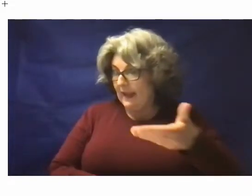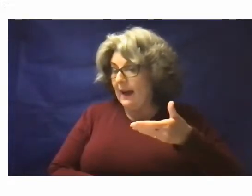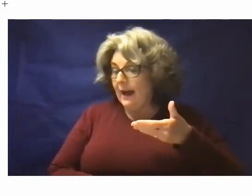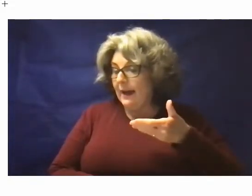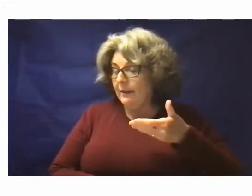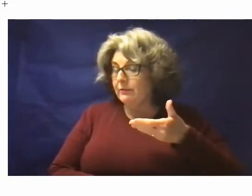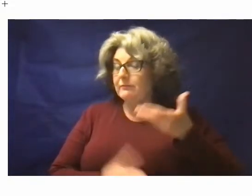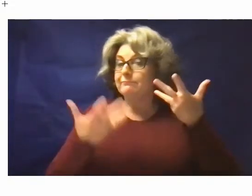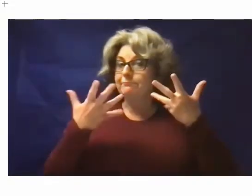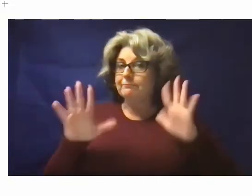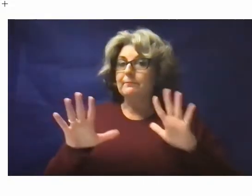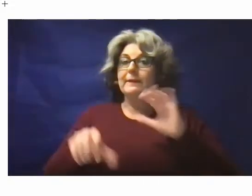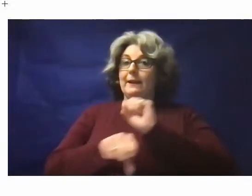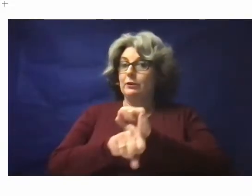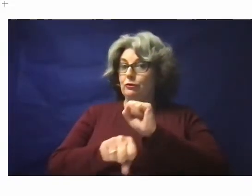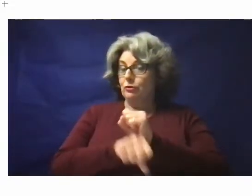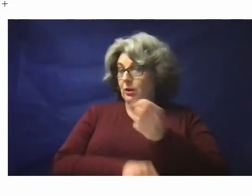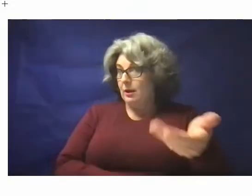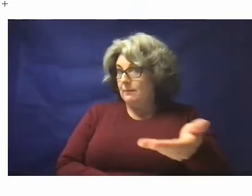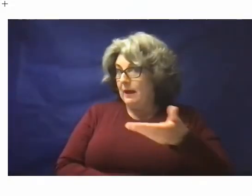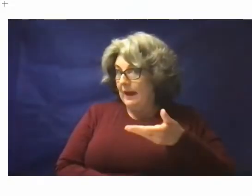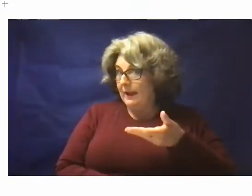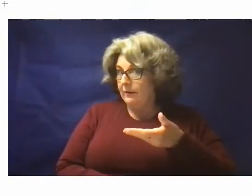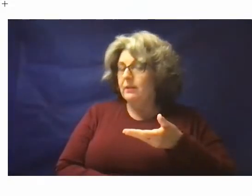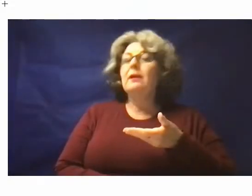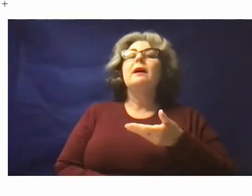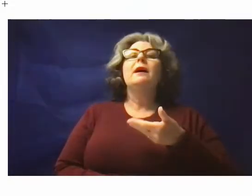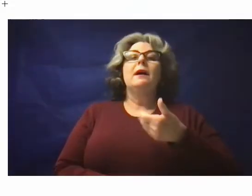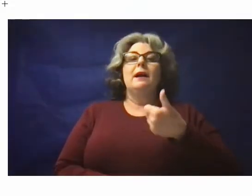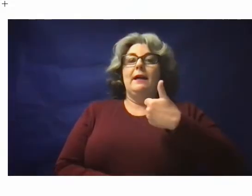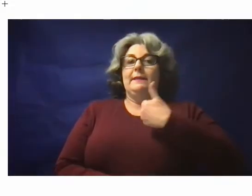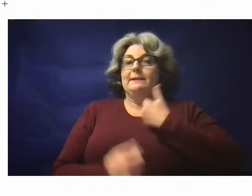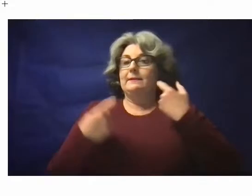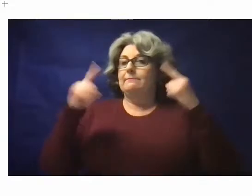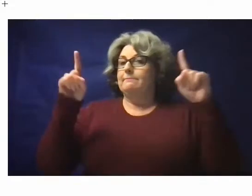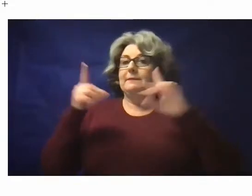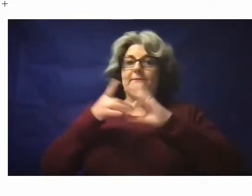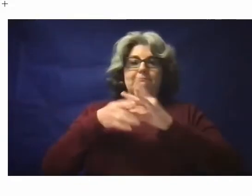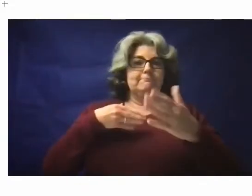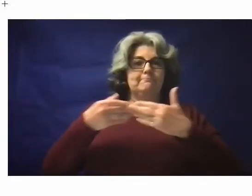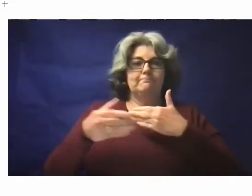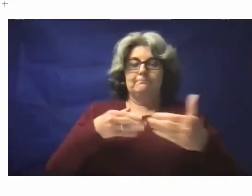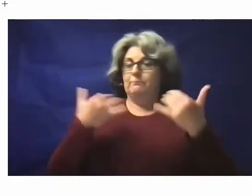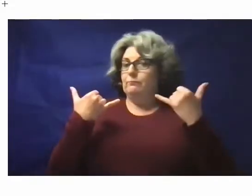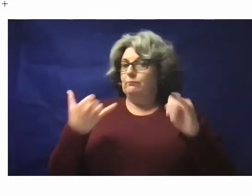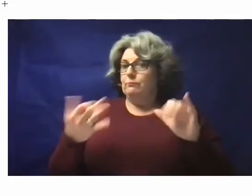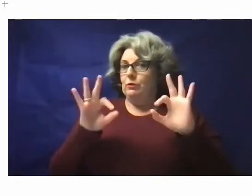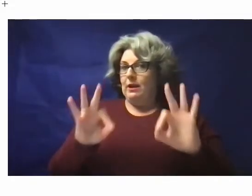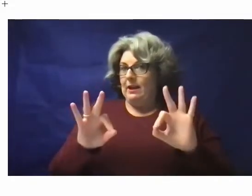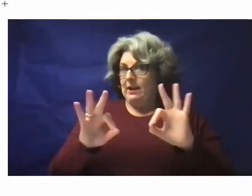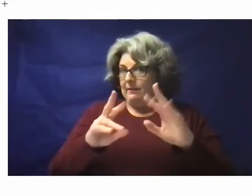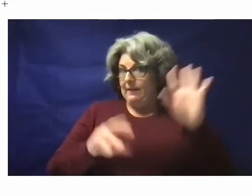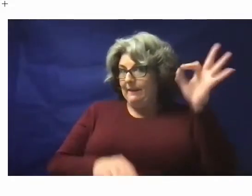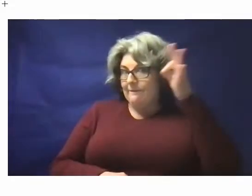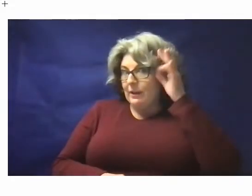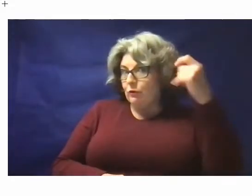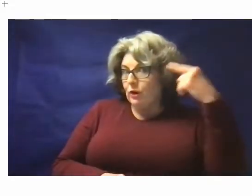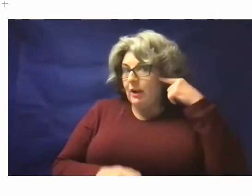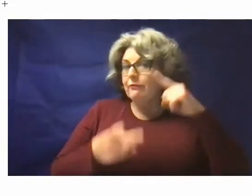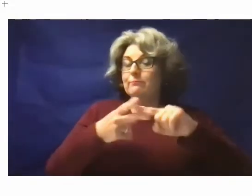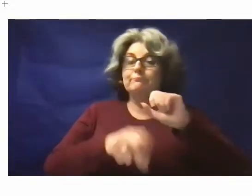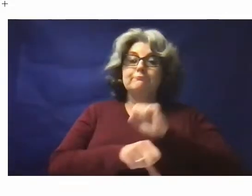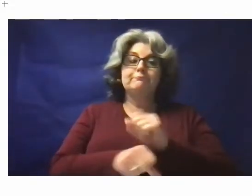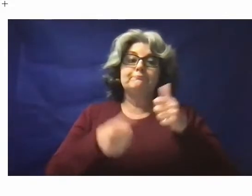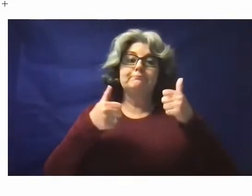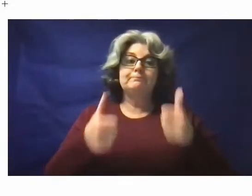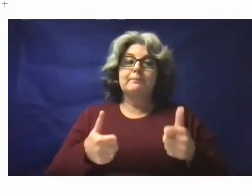hired into a job. At that point, the self-declaration piece doesn't actually matter anymore. You're in the federal government, you've got your job. It's